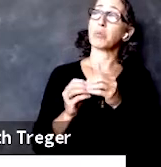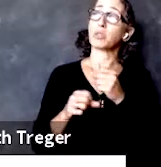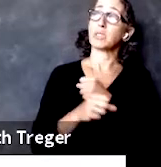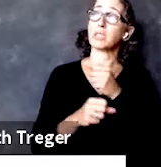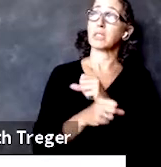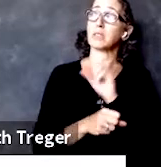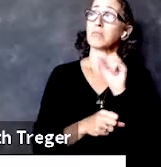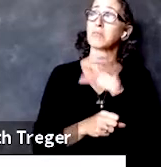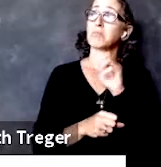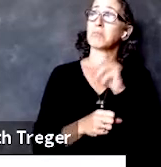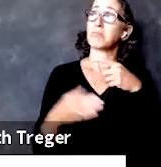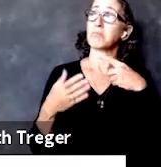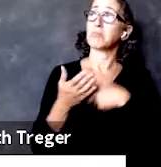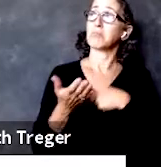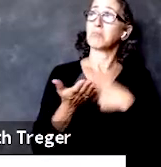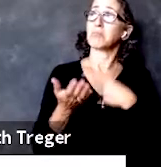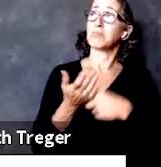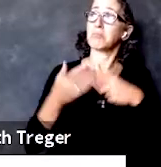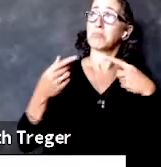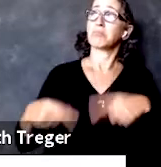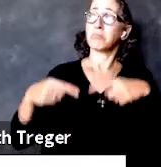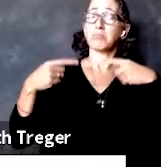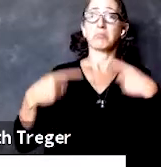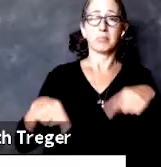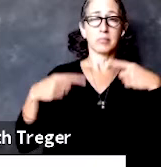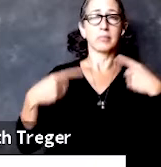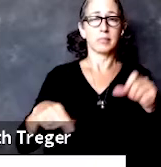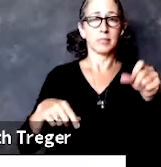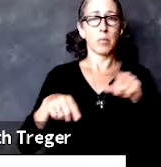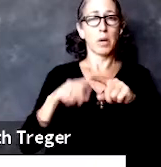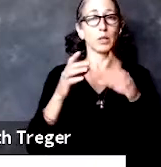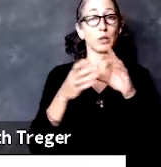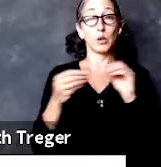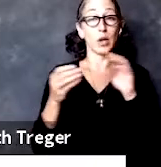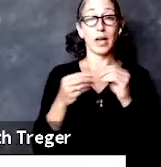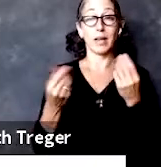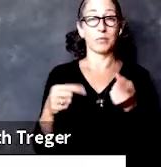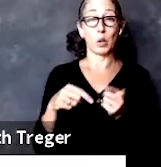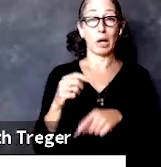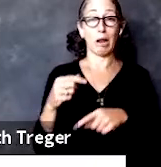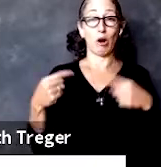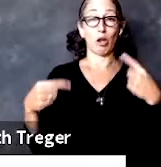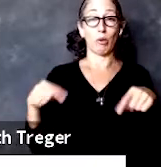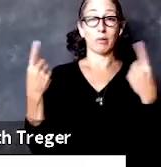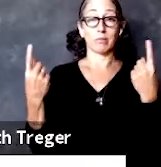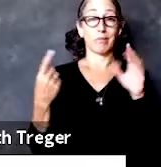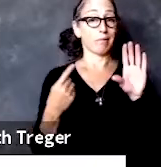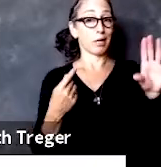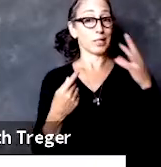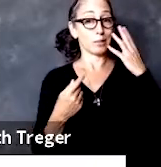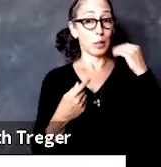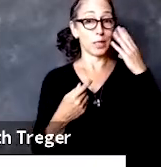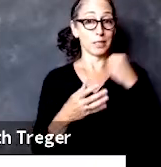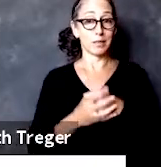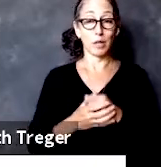but you can refute it. But someone's story, if told genuinely and truly,